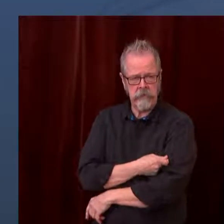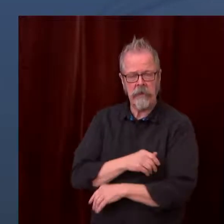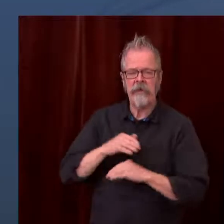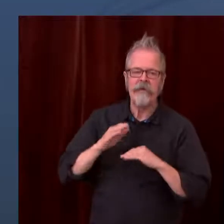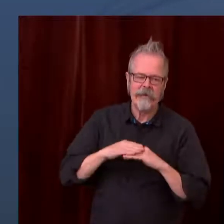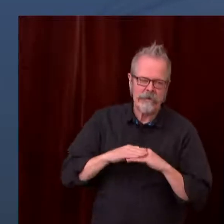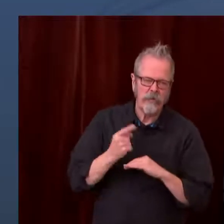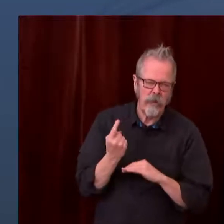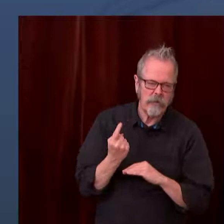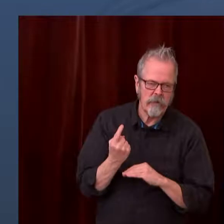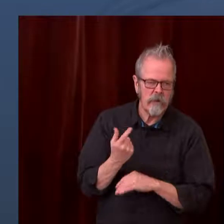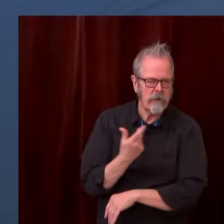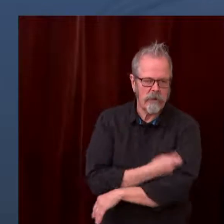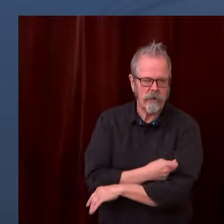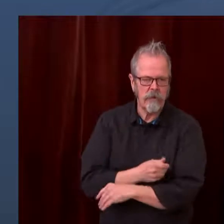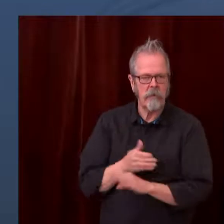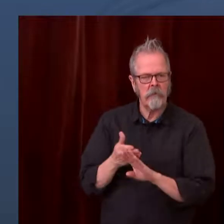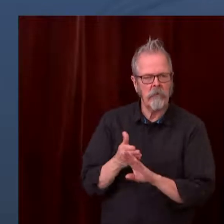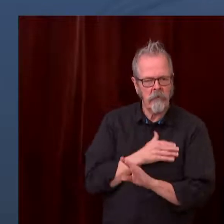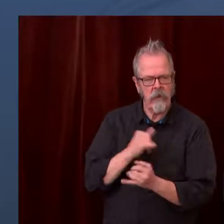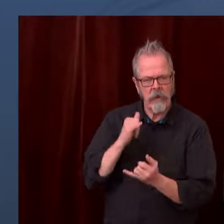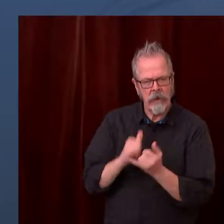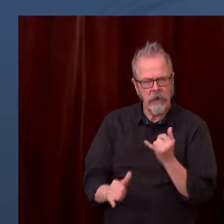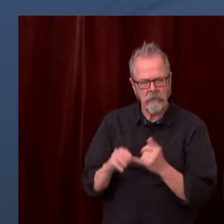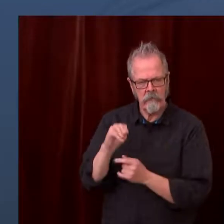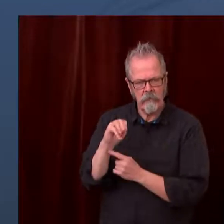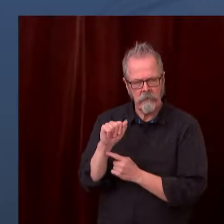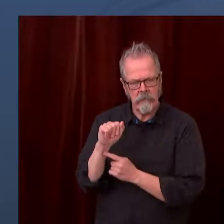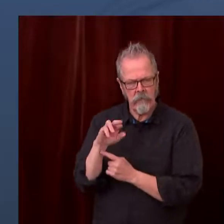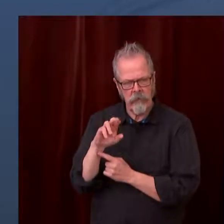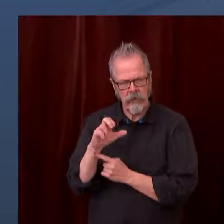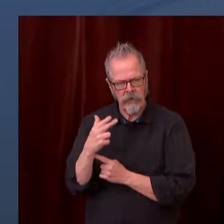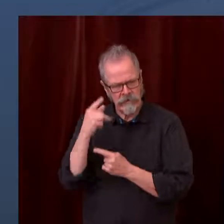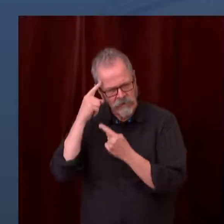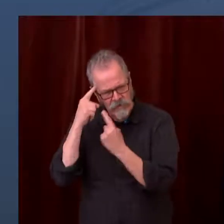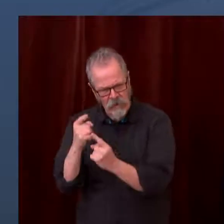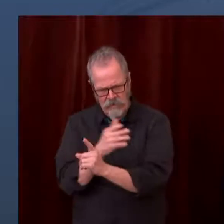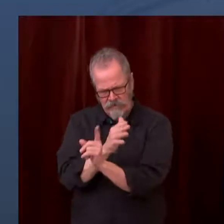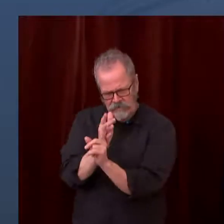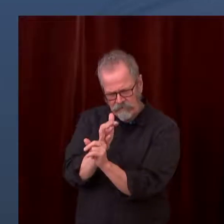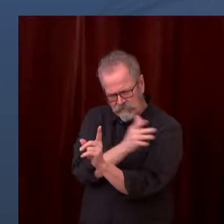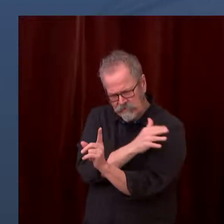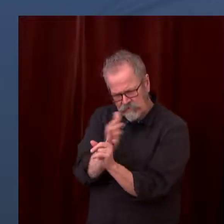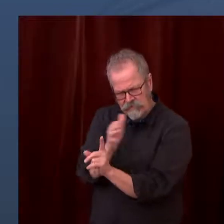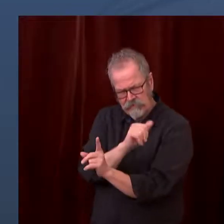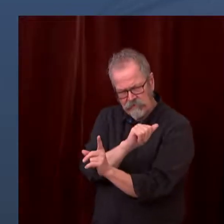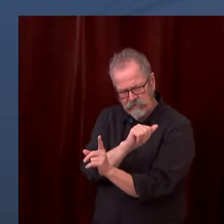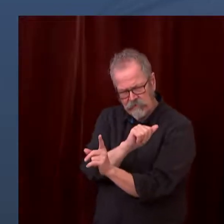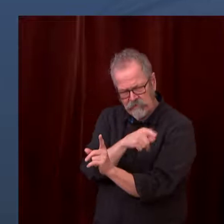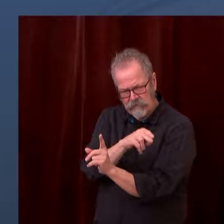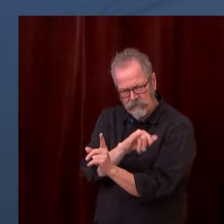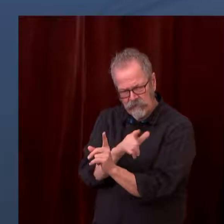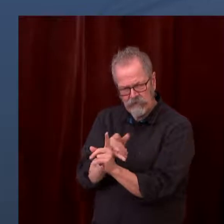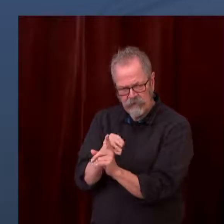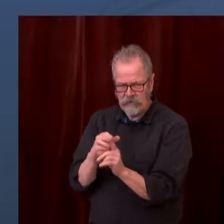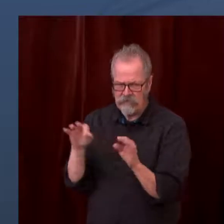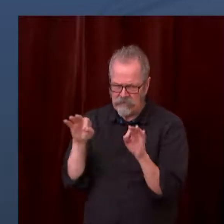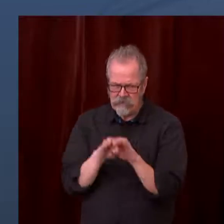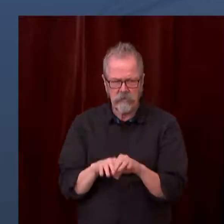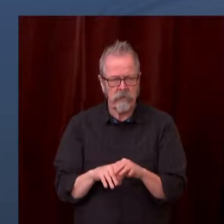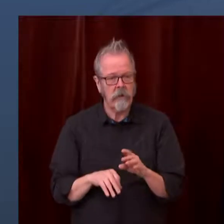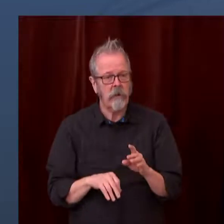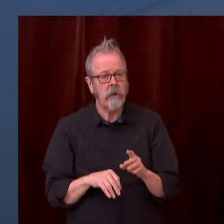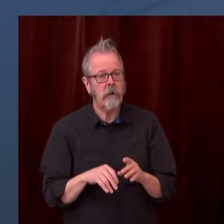March, but they were also saying that states could lean on the federal pharmacy program. And we do believe that the federal